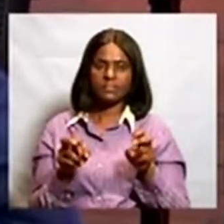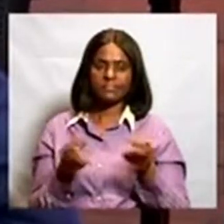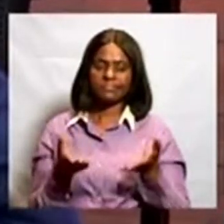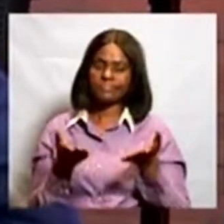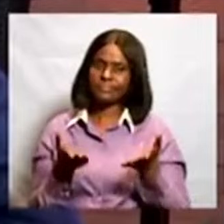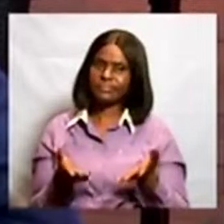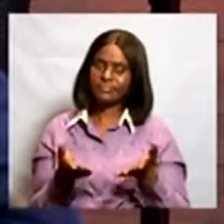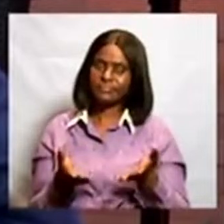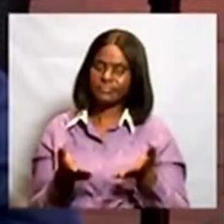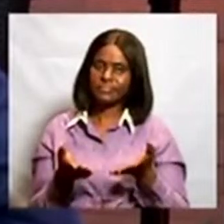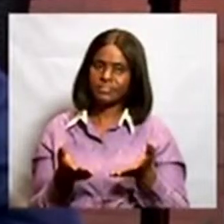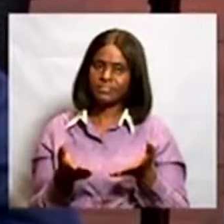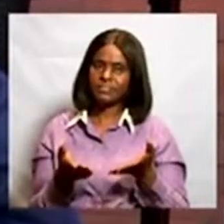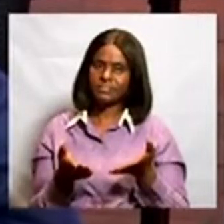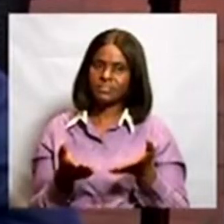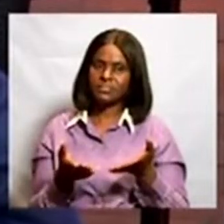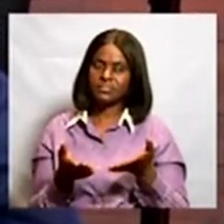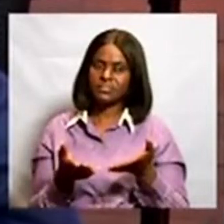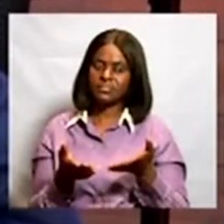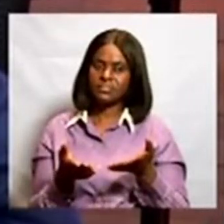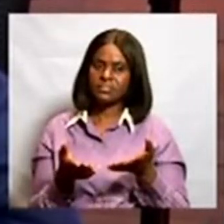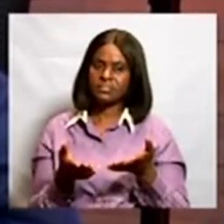Here is ZACWA,